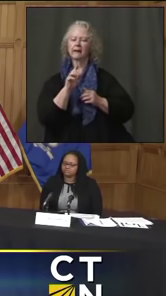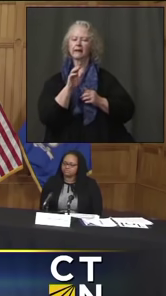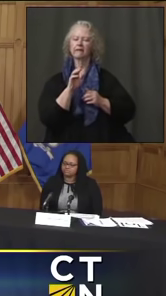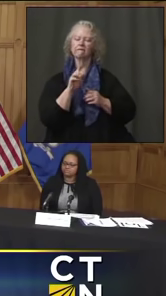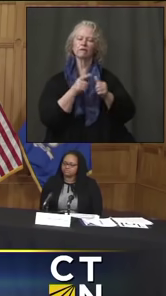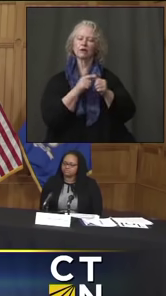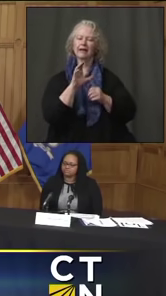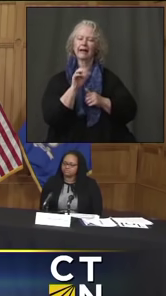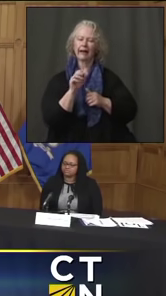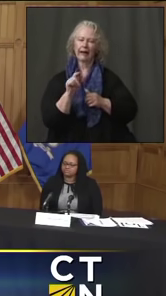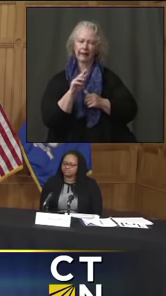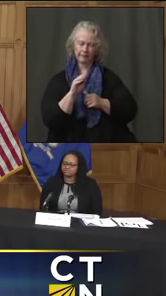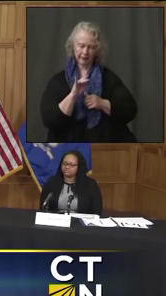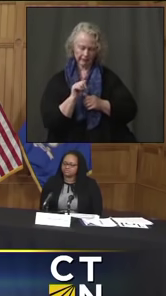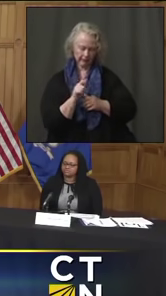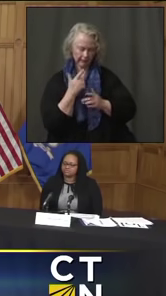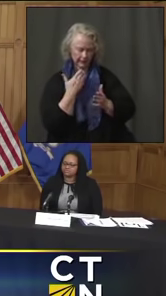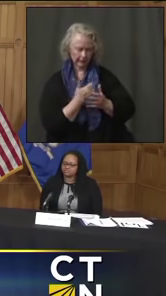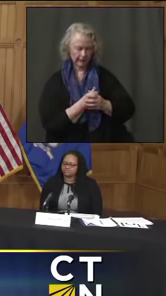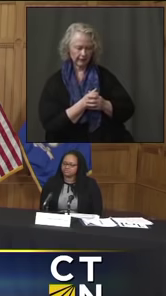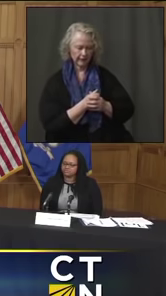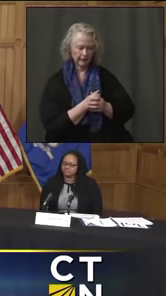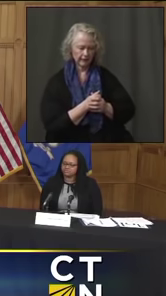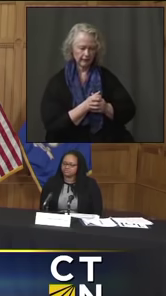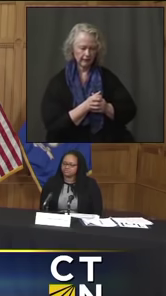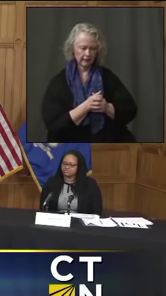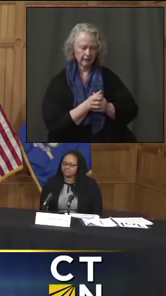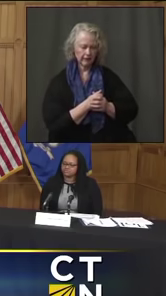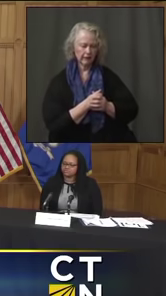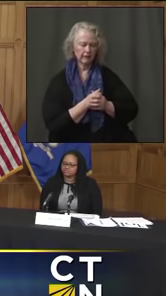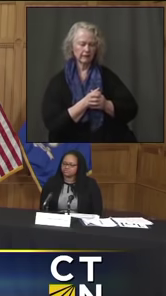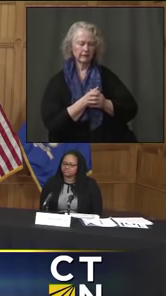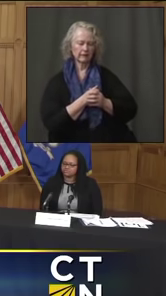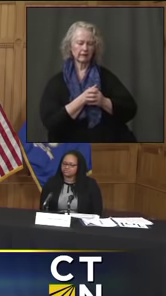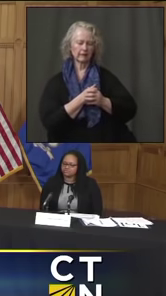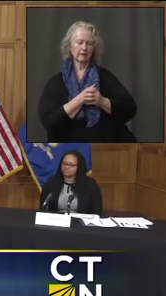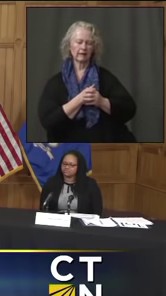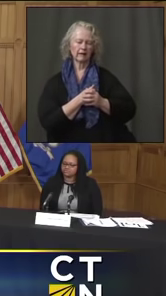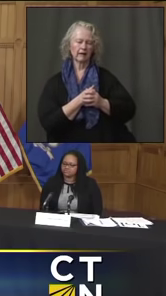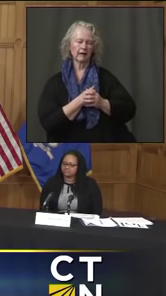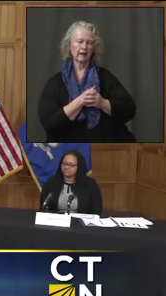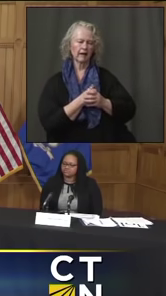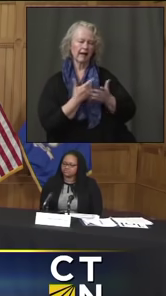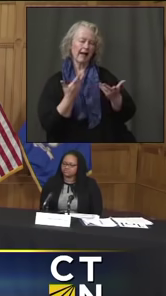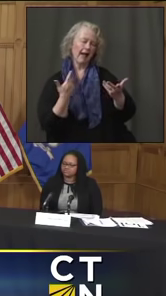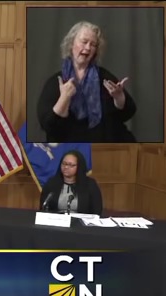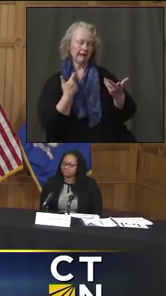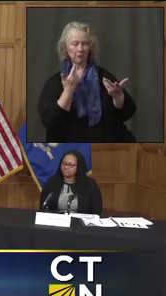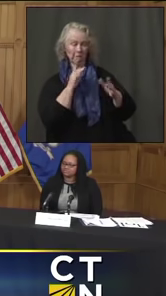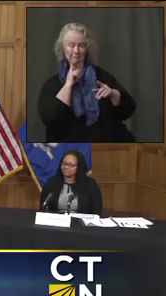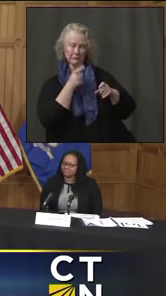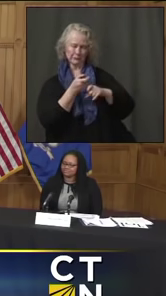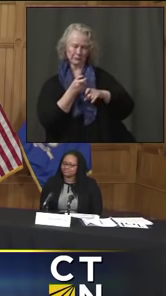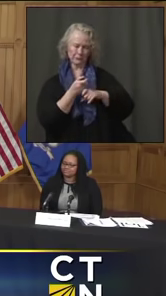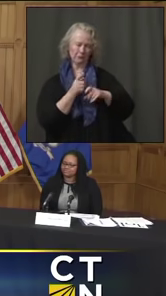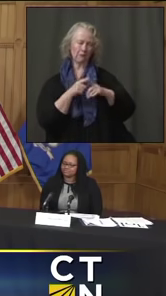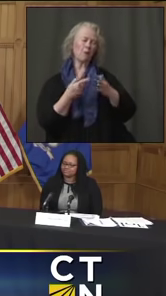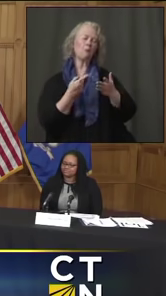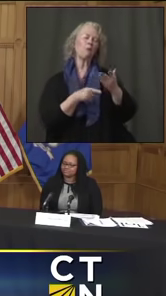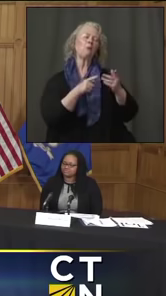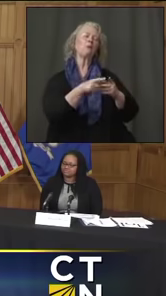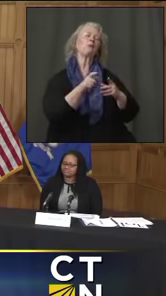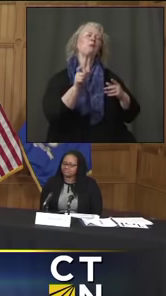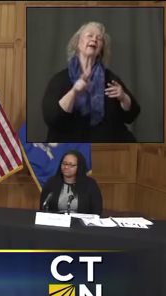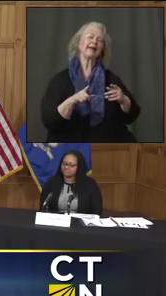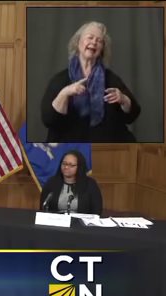Thanks, Max. Governor, without trying to provoke a punchline, what do you need the legislature